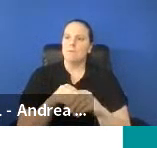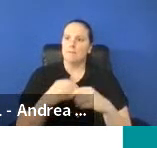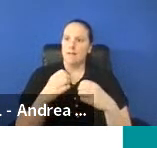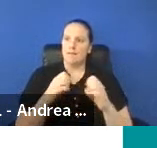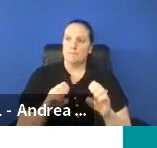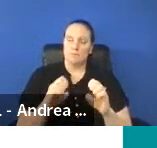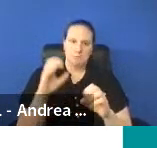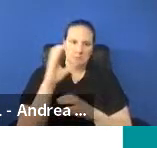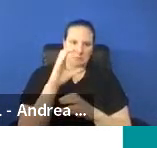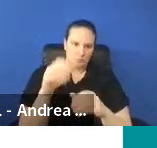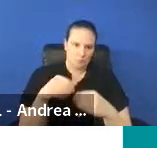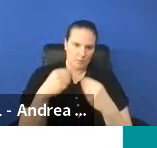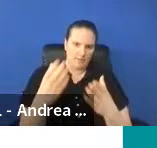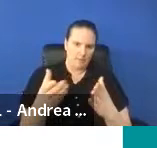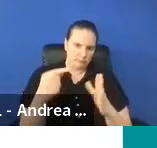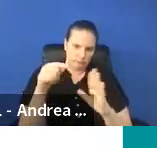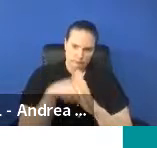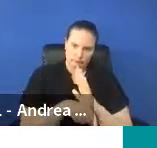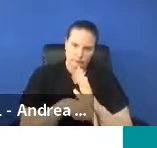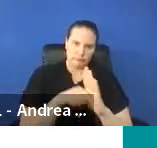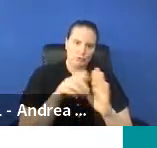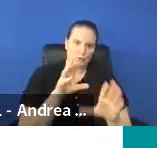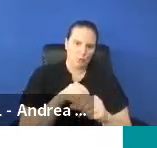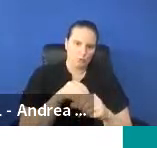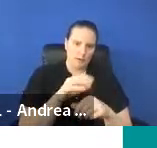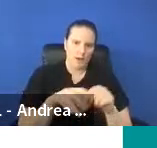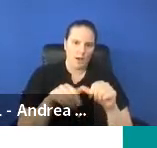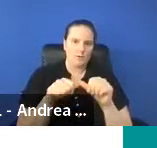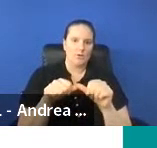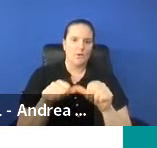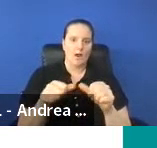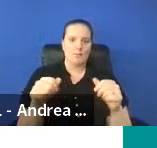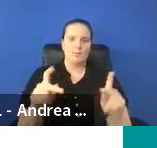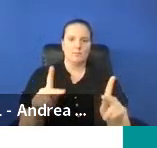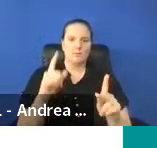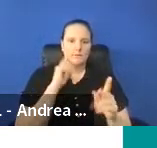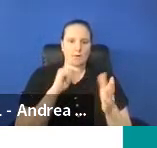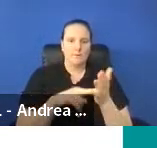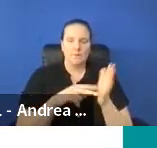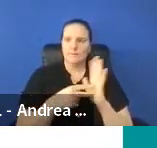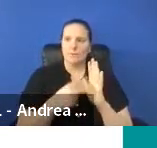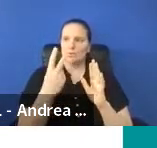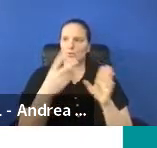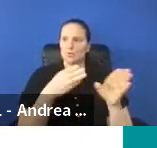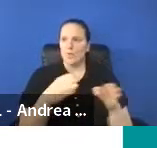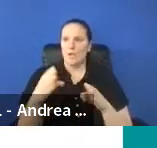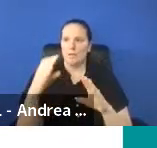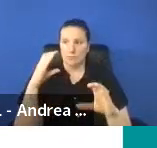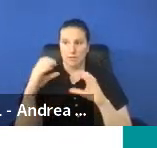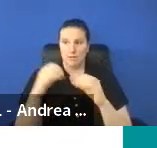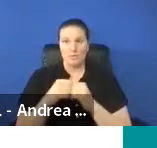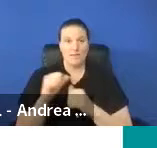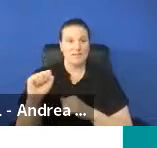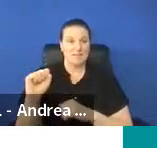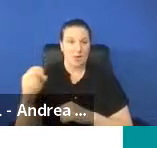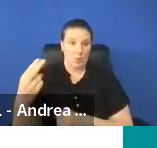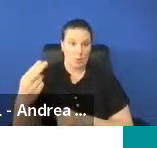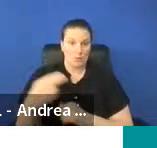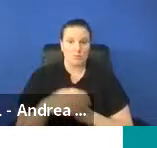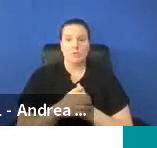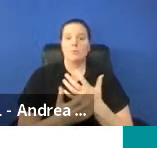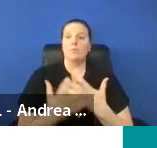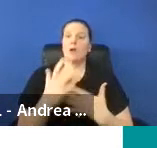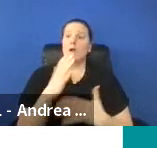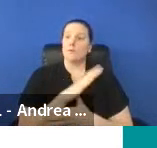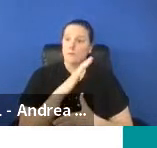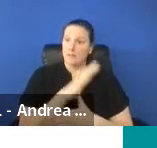seek to provide extensive, inclusive, and ongoing opportunities for meaningful two-way communication with our stakeholders that